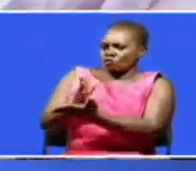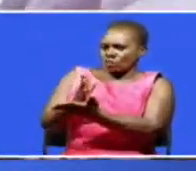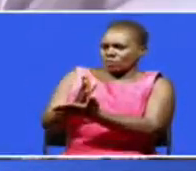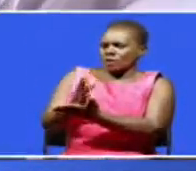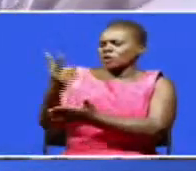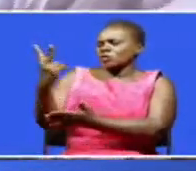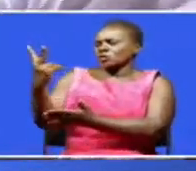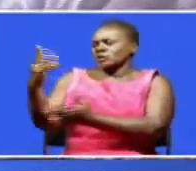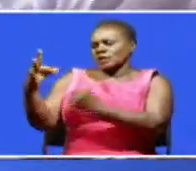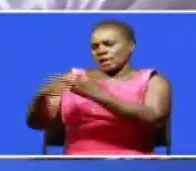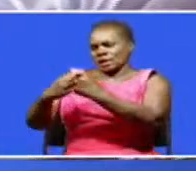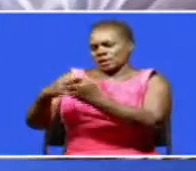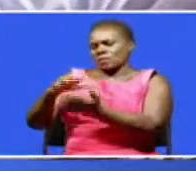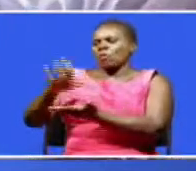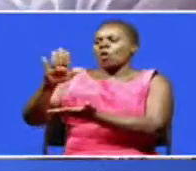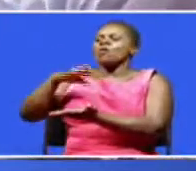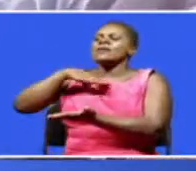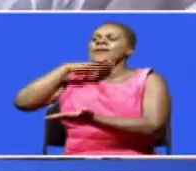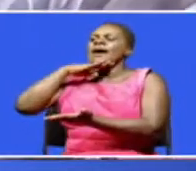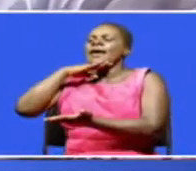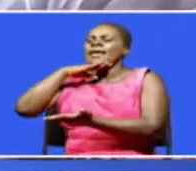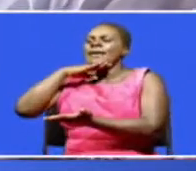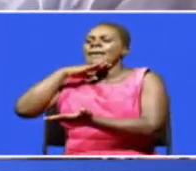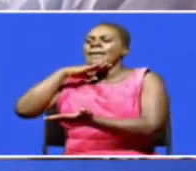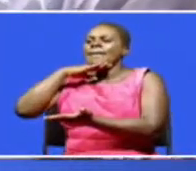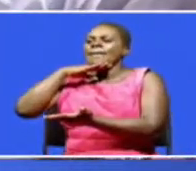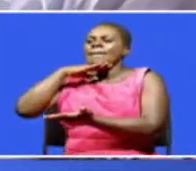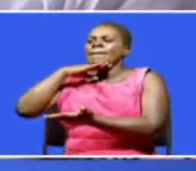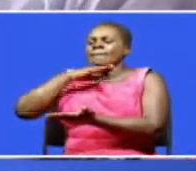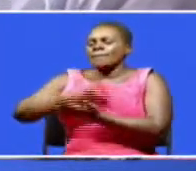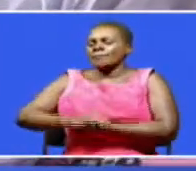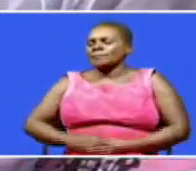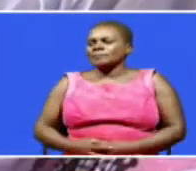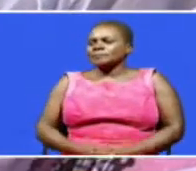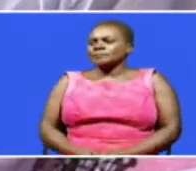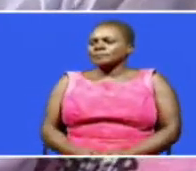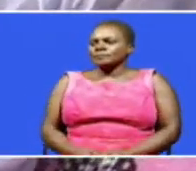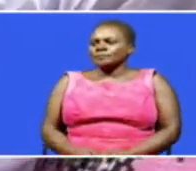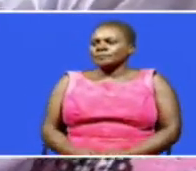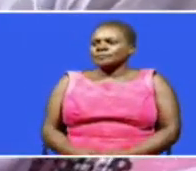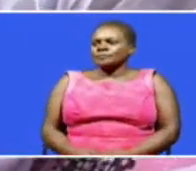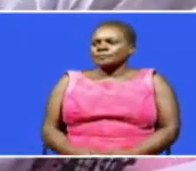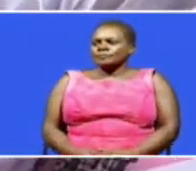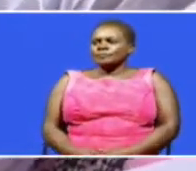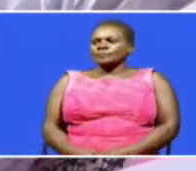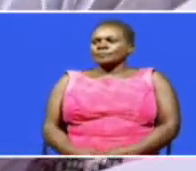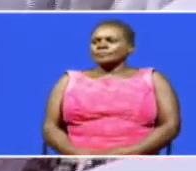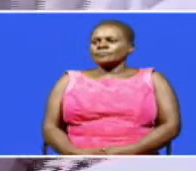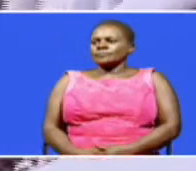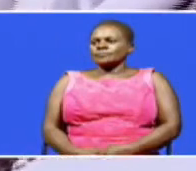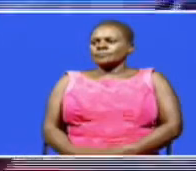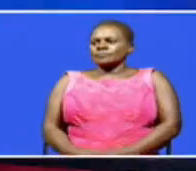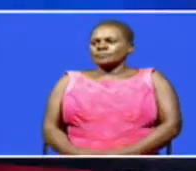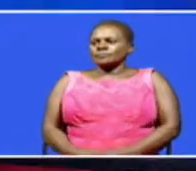as 28 more patients succumbed to the disease. Gloria Milimu, KTN News.